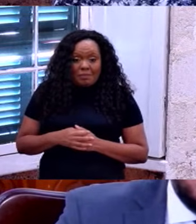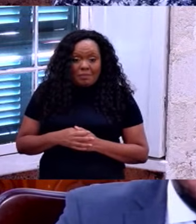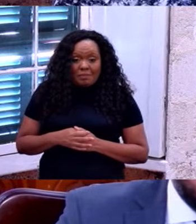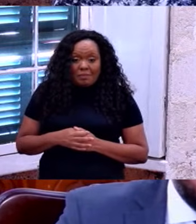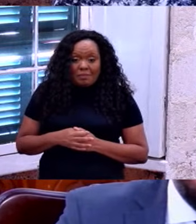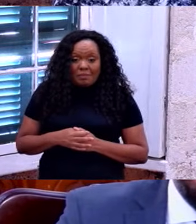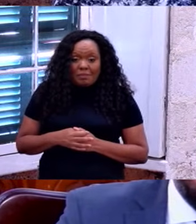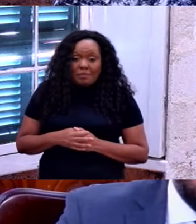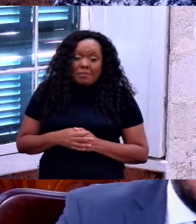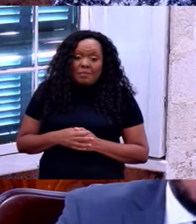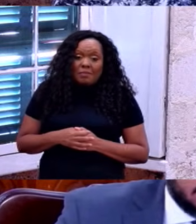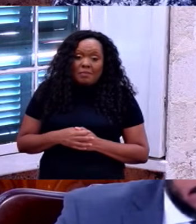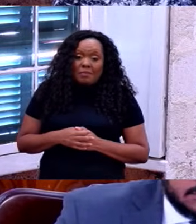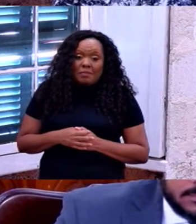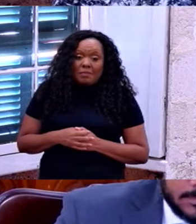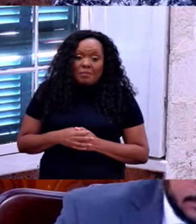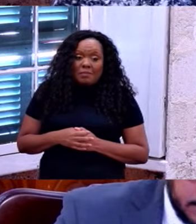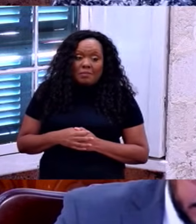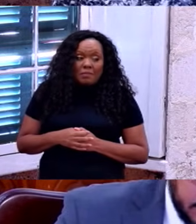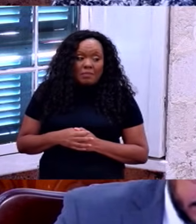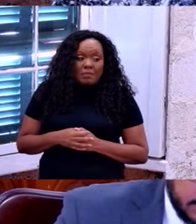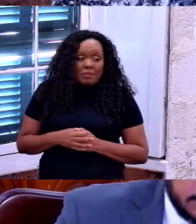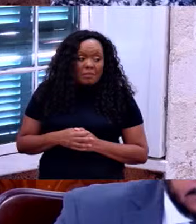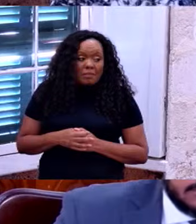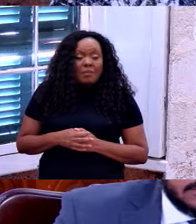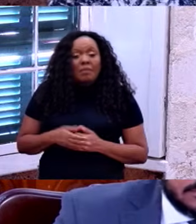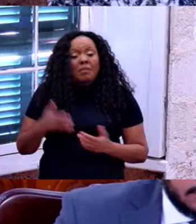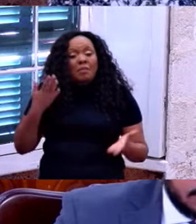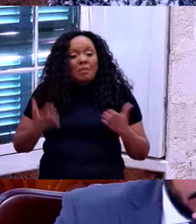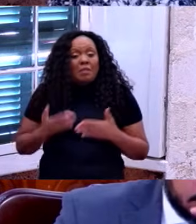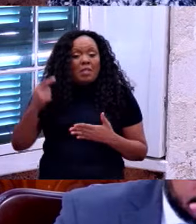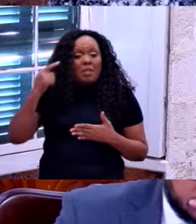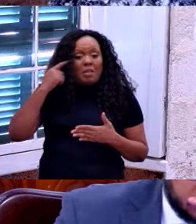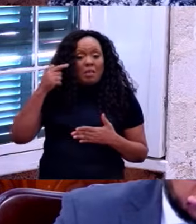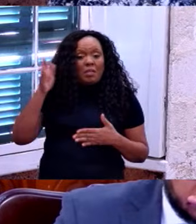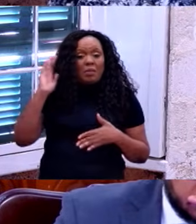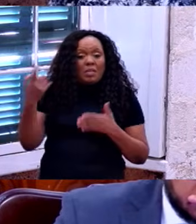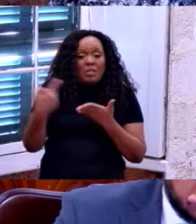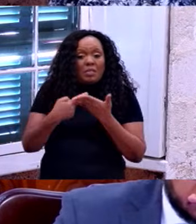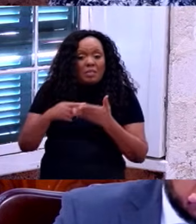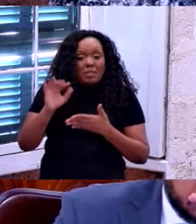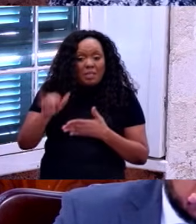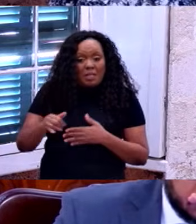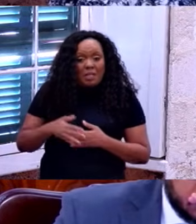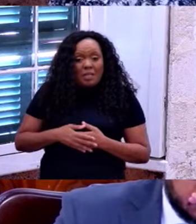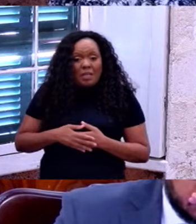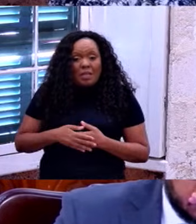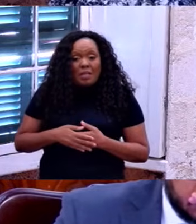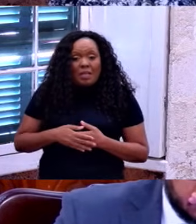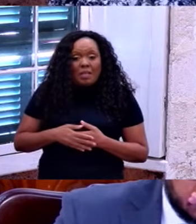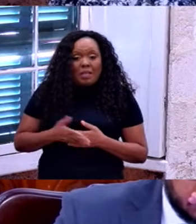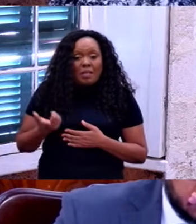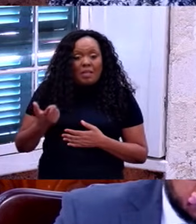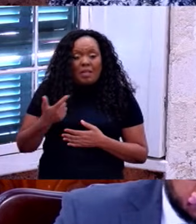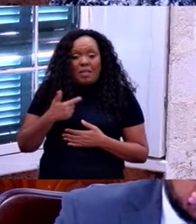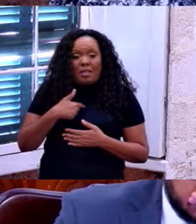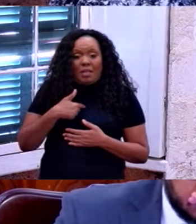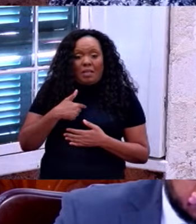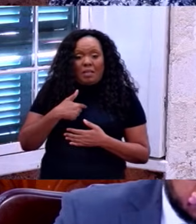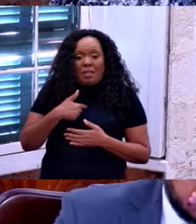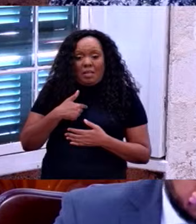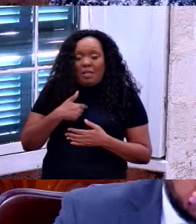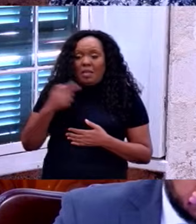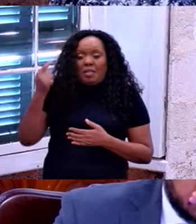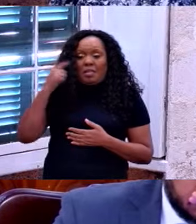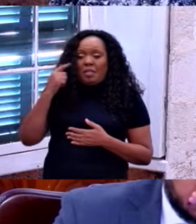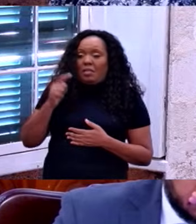But, sir, one would have thought that that would have been addressed, because I think it is a grave anomaly.